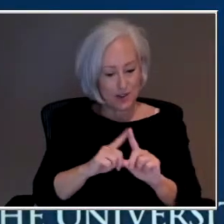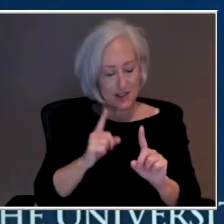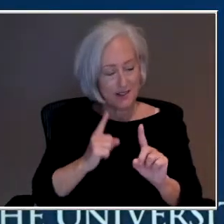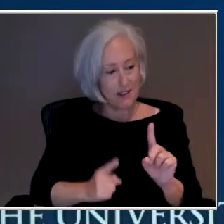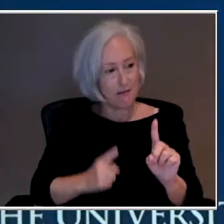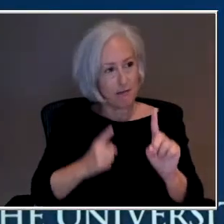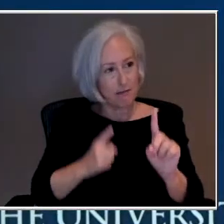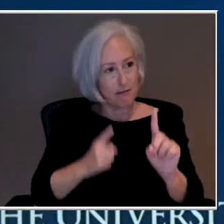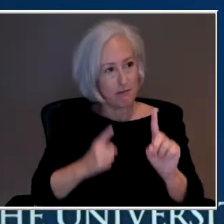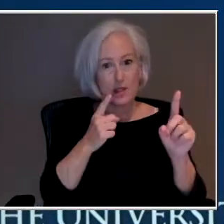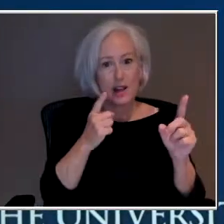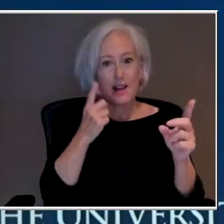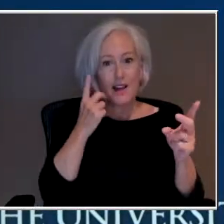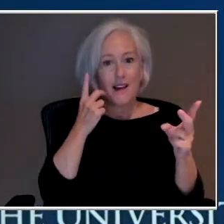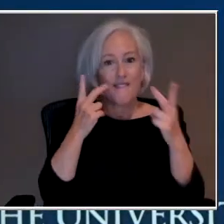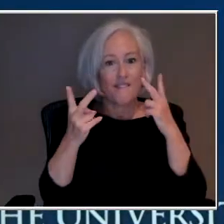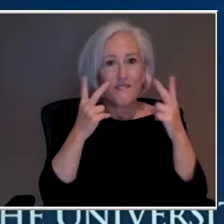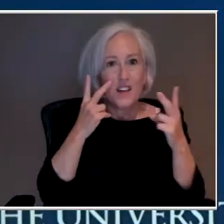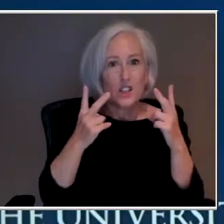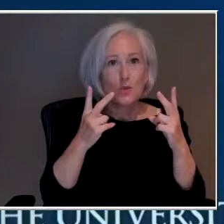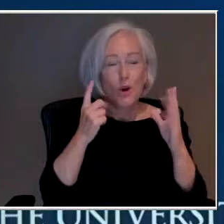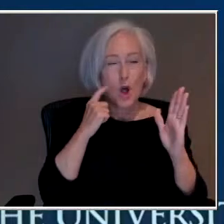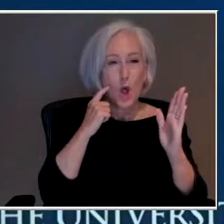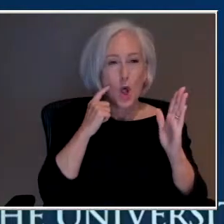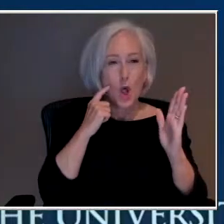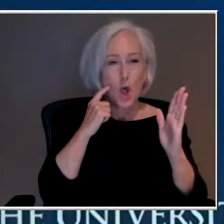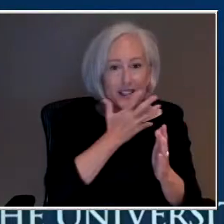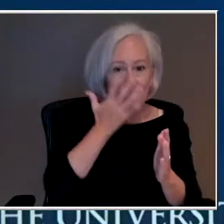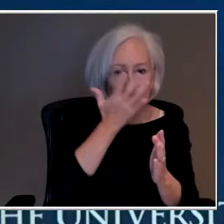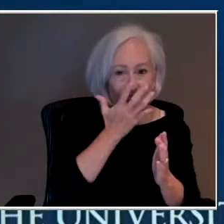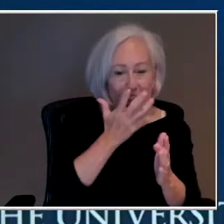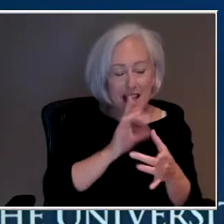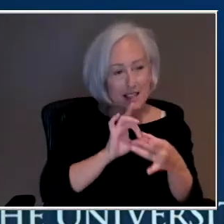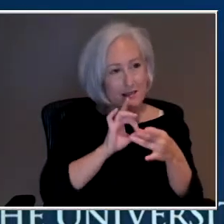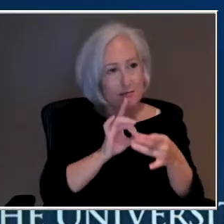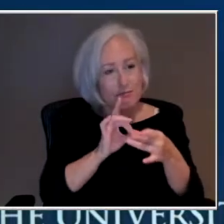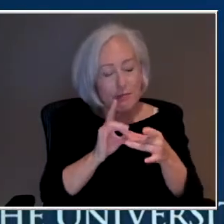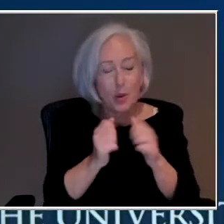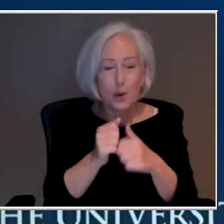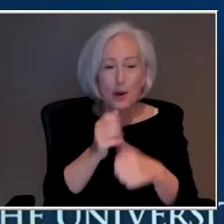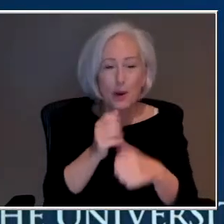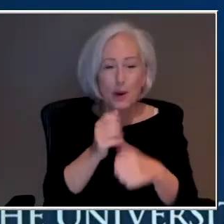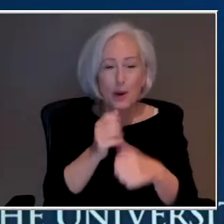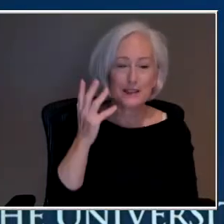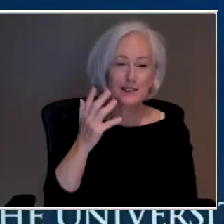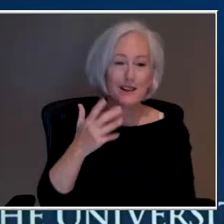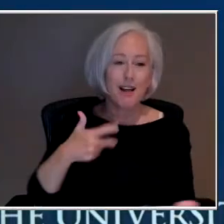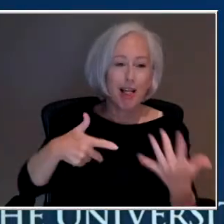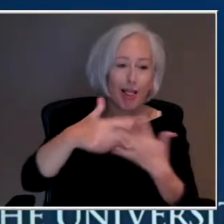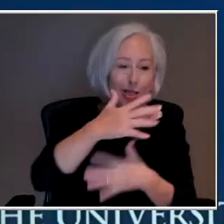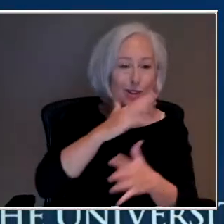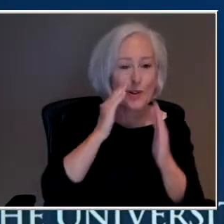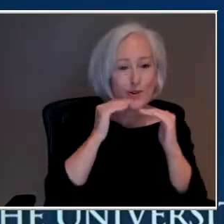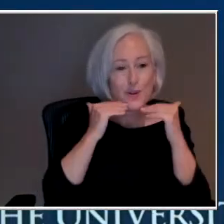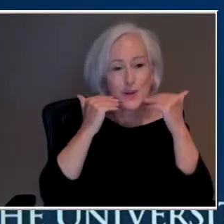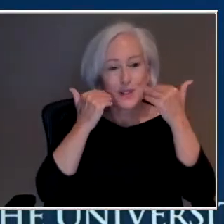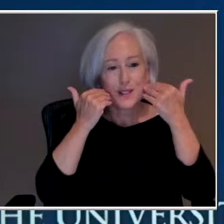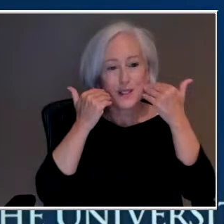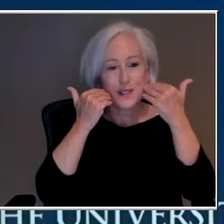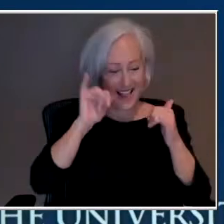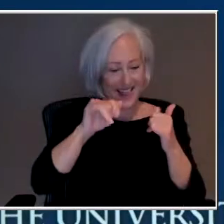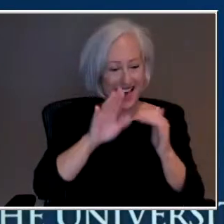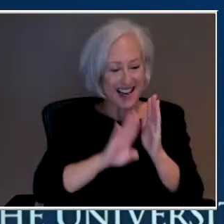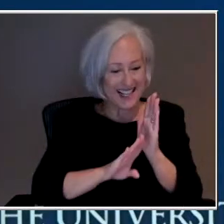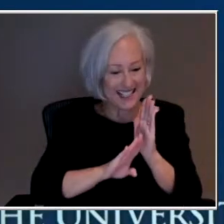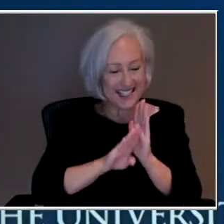right? Learning to recognize faces, bonding with their parents, the social smile, all that is relative to their developing vision. And then